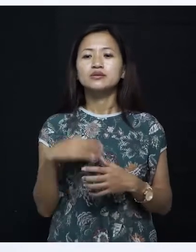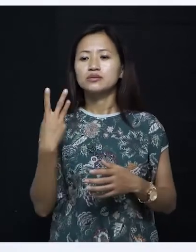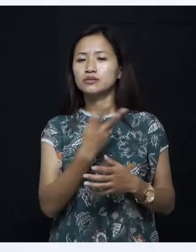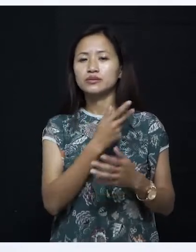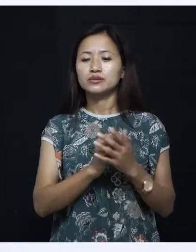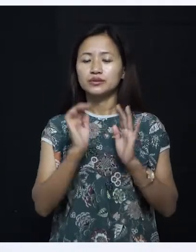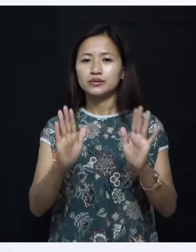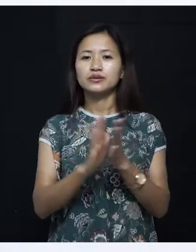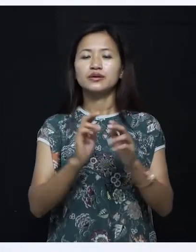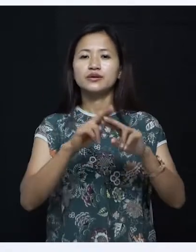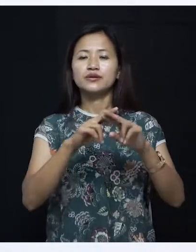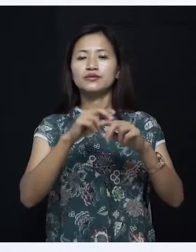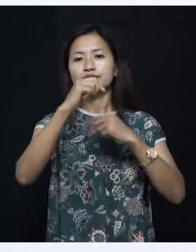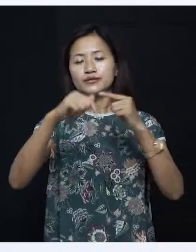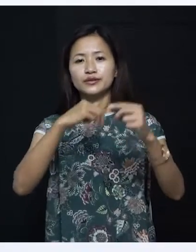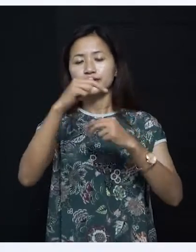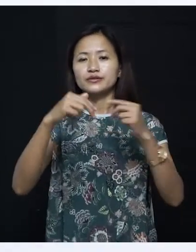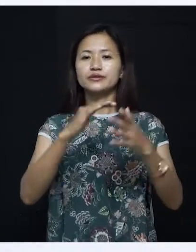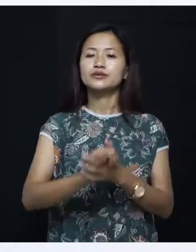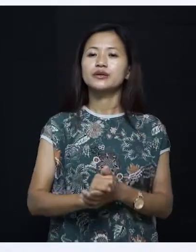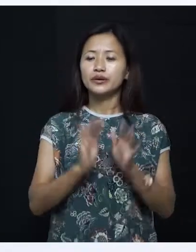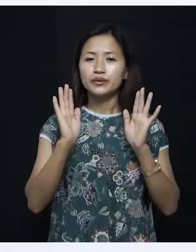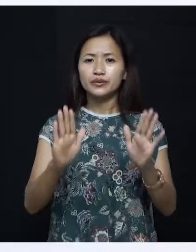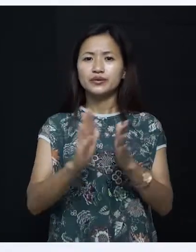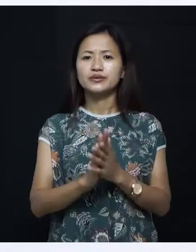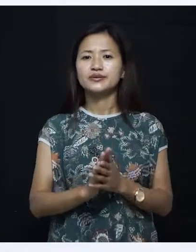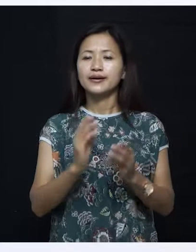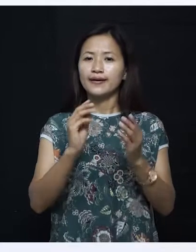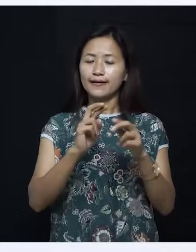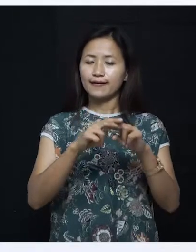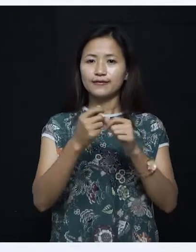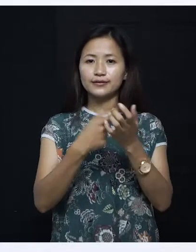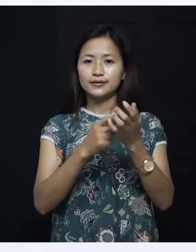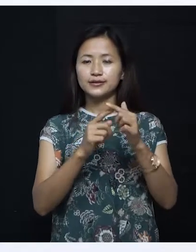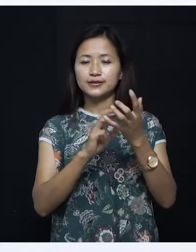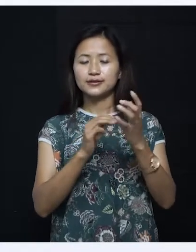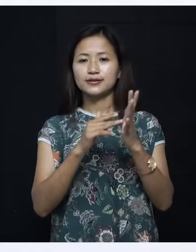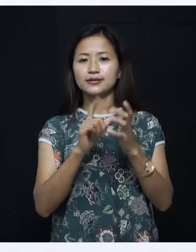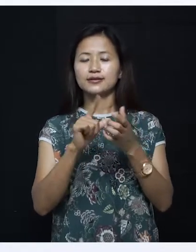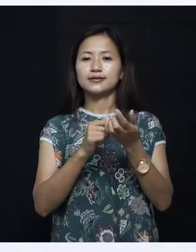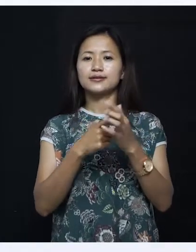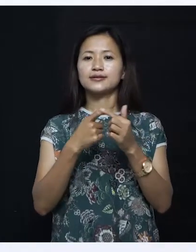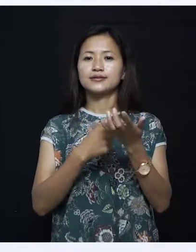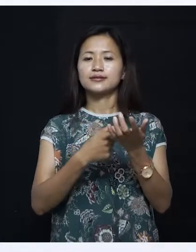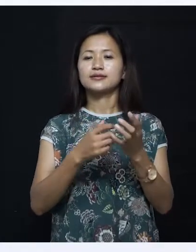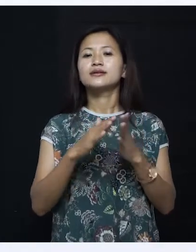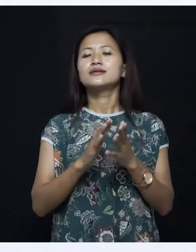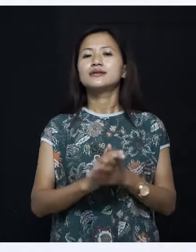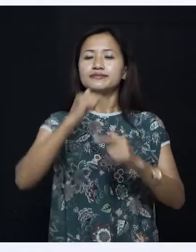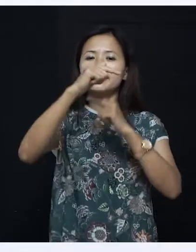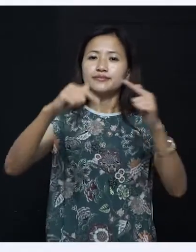the cement factories. Then we also have these fertilizers. Okay, these fertilizers